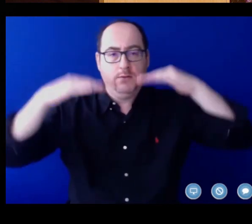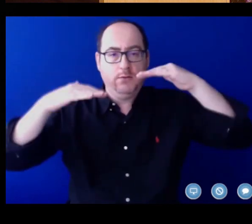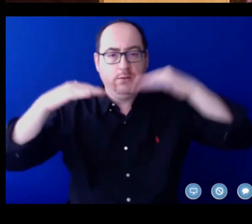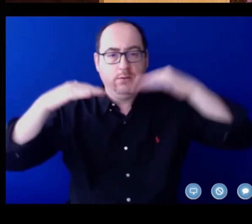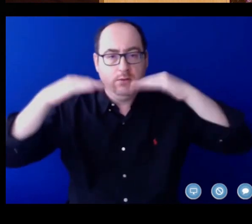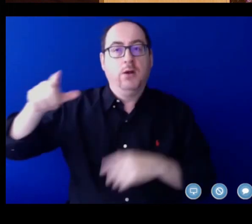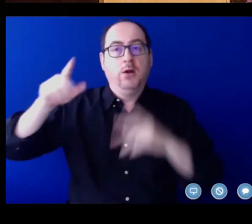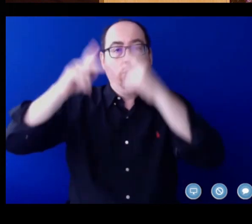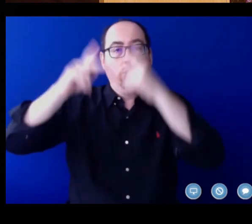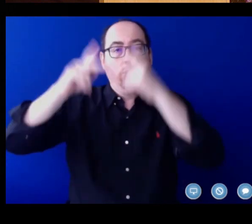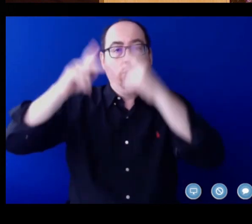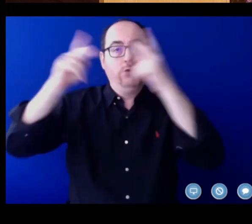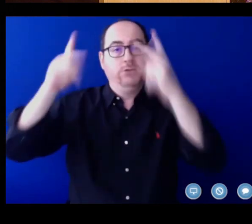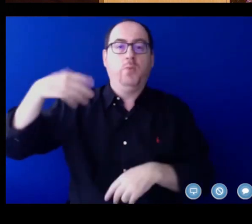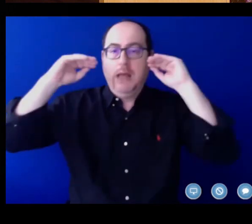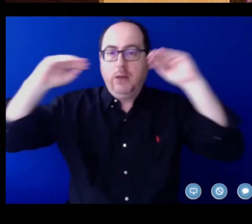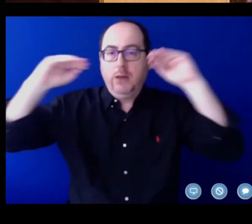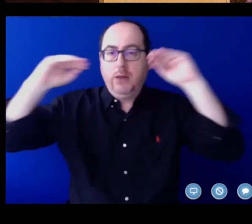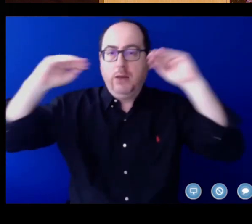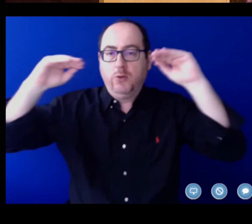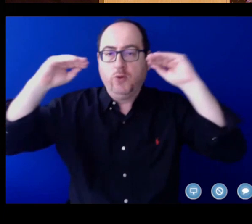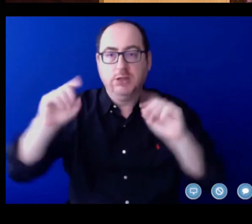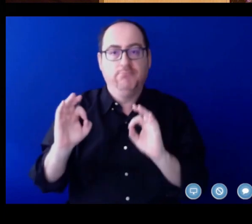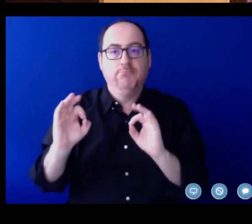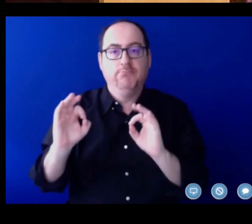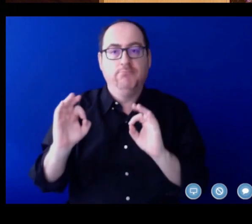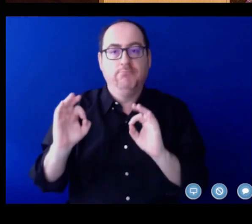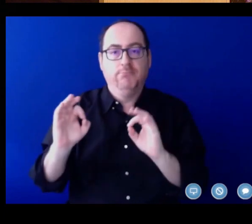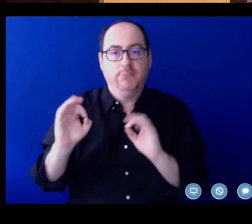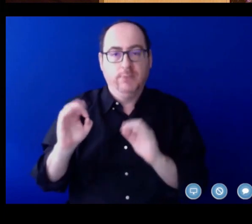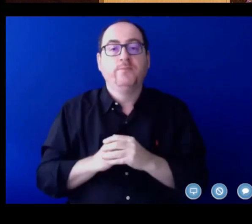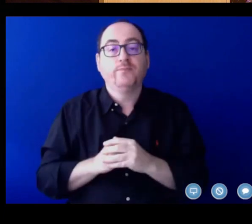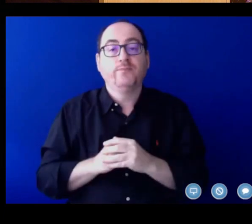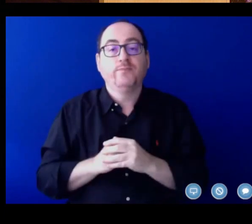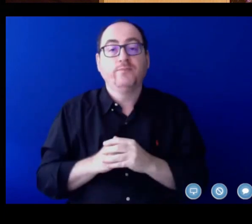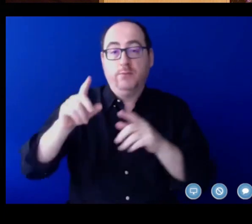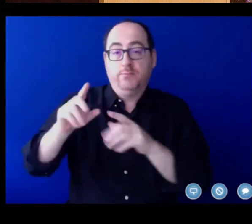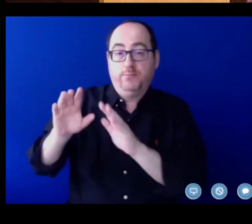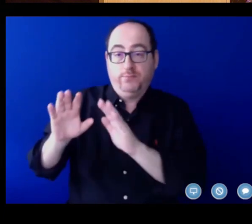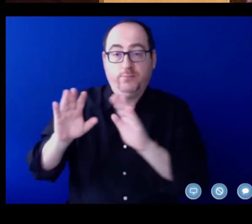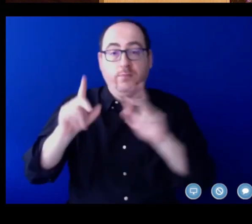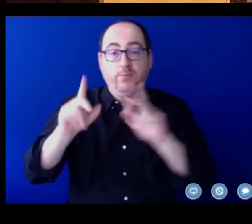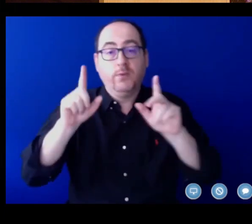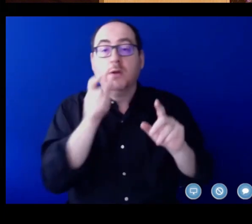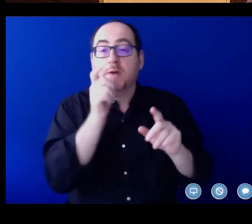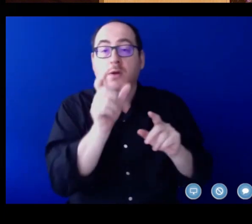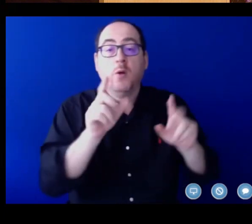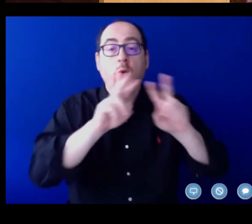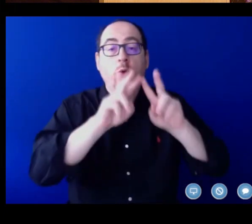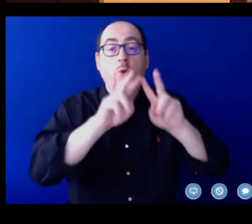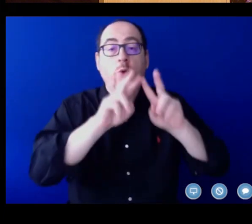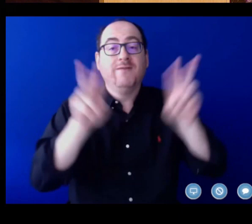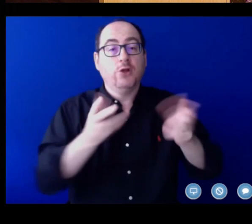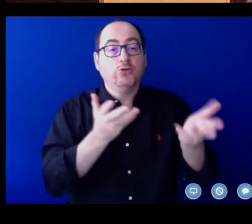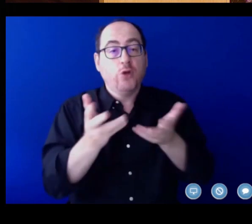as specialist programs that attend to the particular needs of marginalised groups and promote inclusion. So proportionate universalism